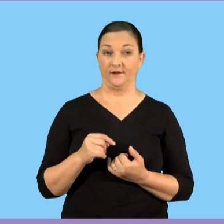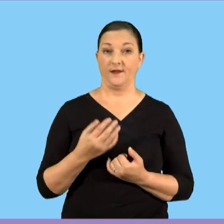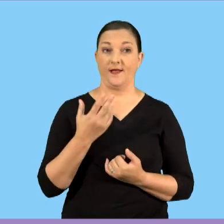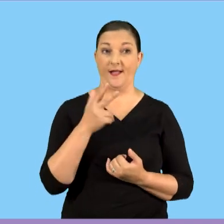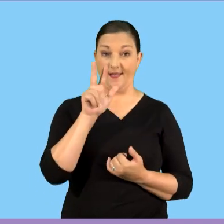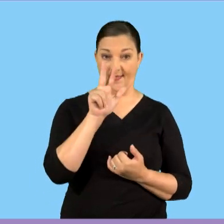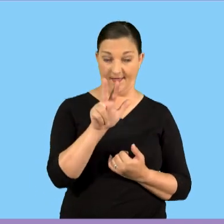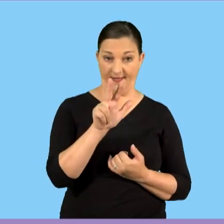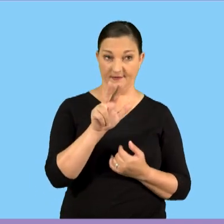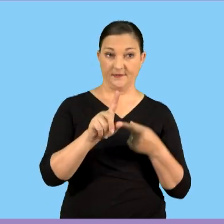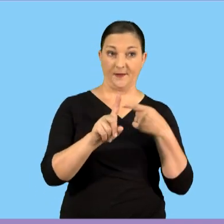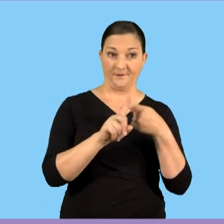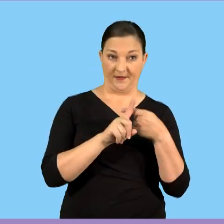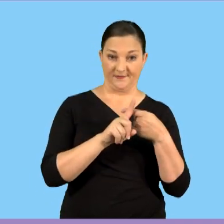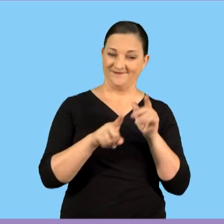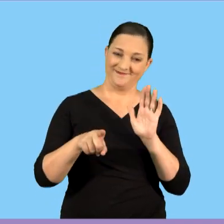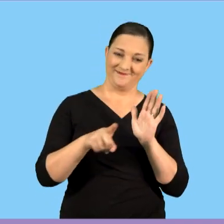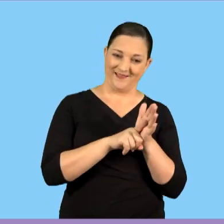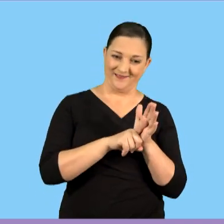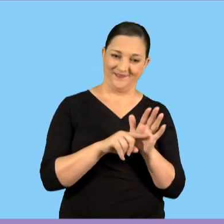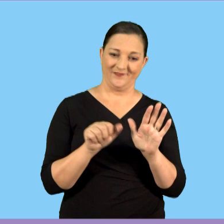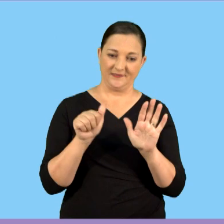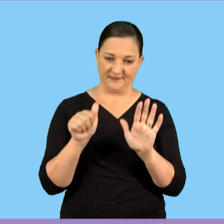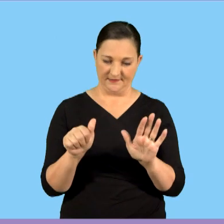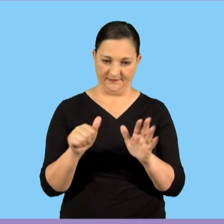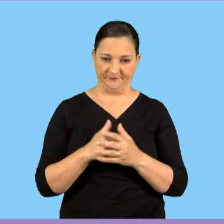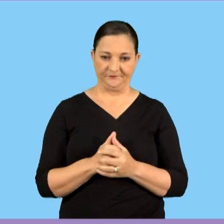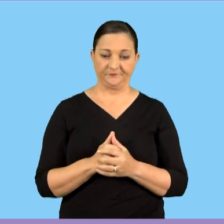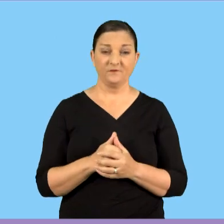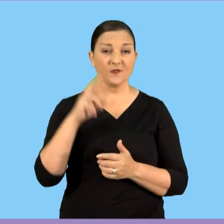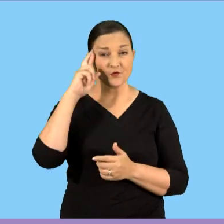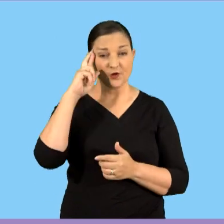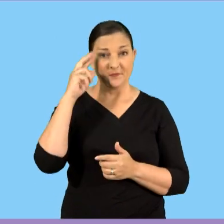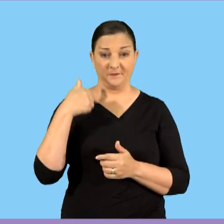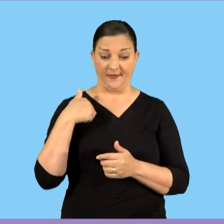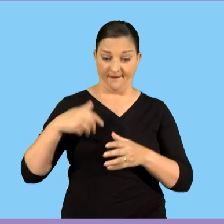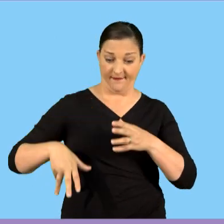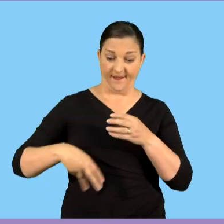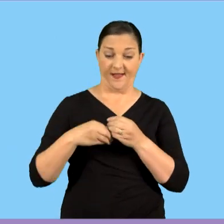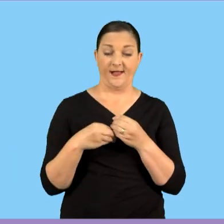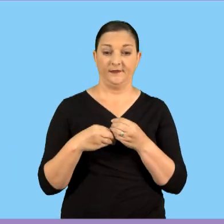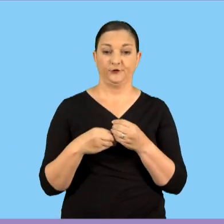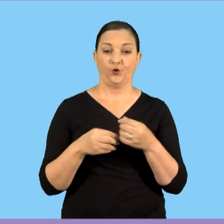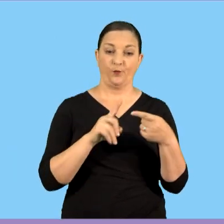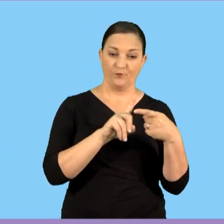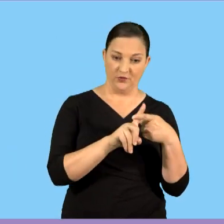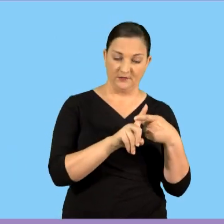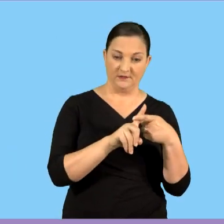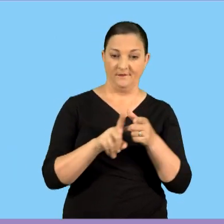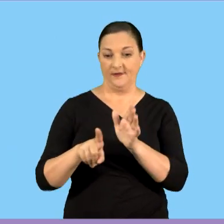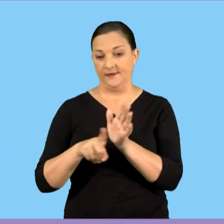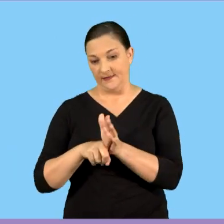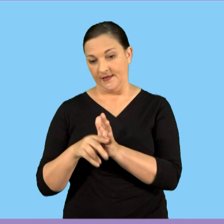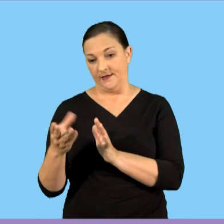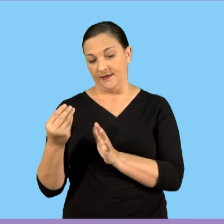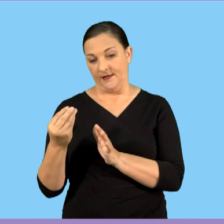one, I have 8 plus a negative 6. So remember, when I am adding a positive number and a negative